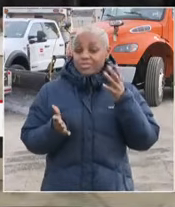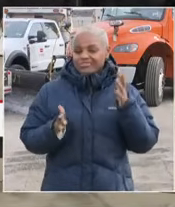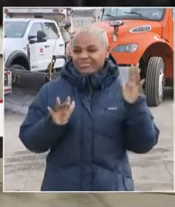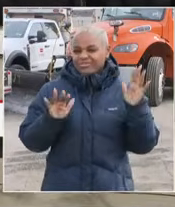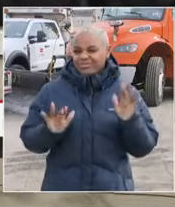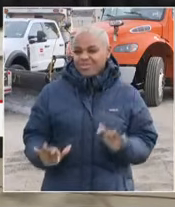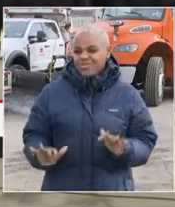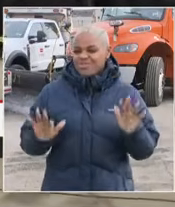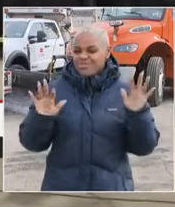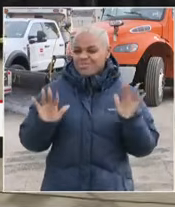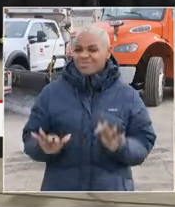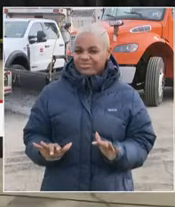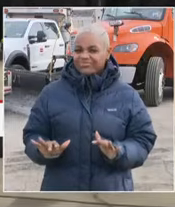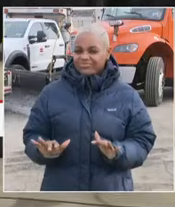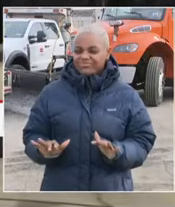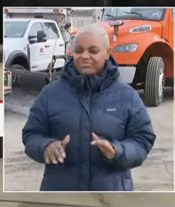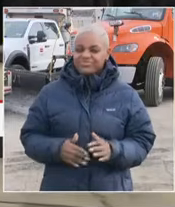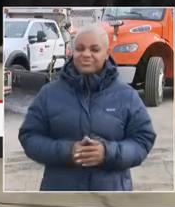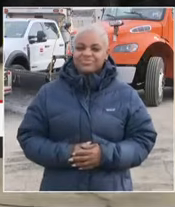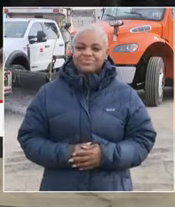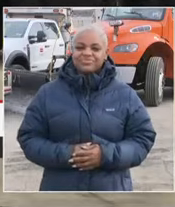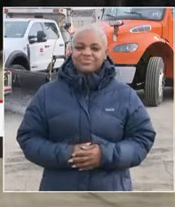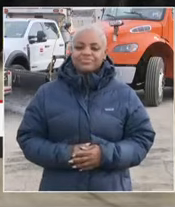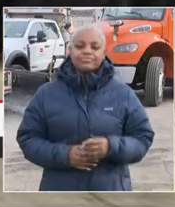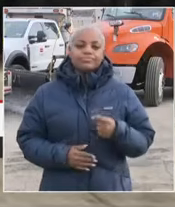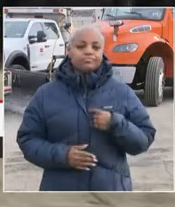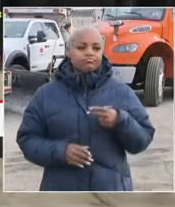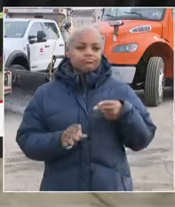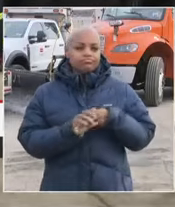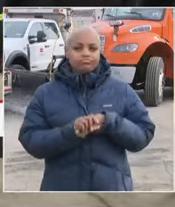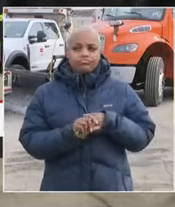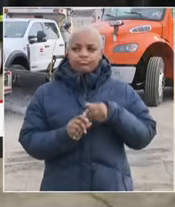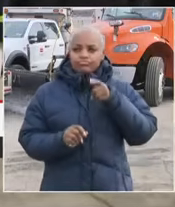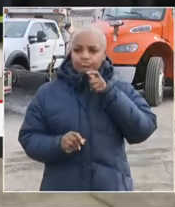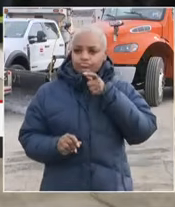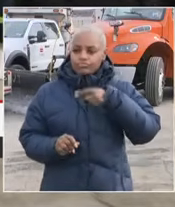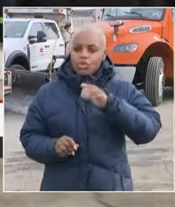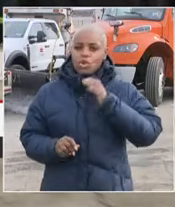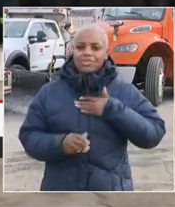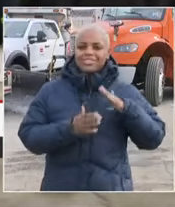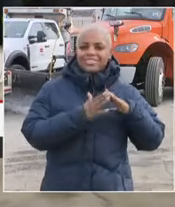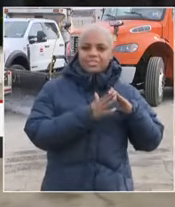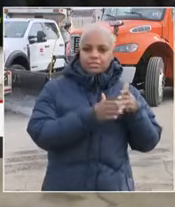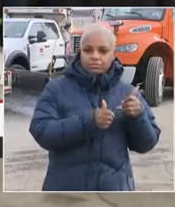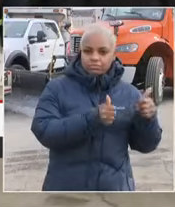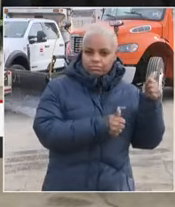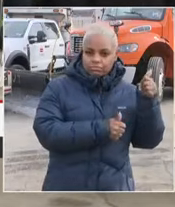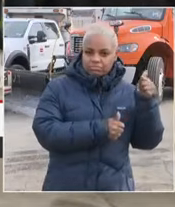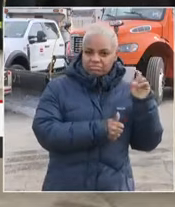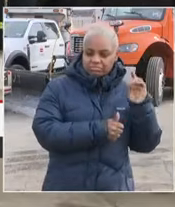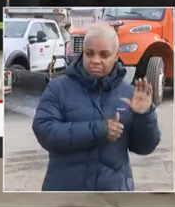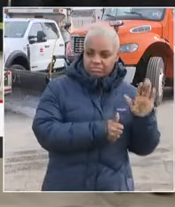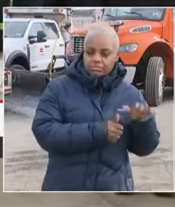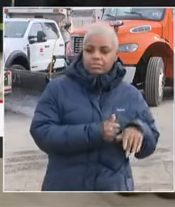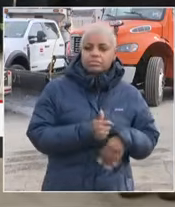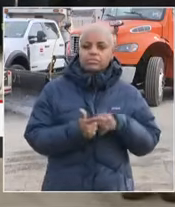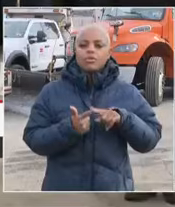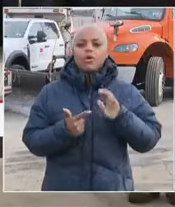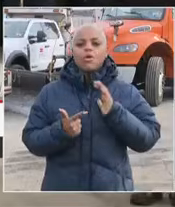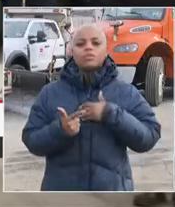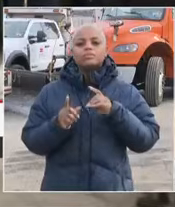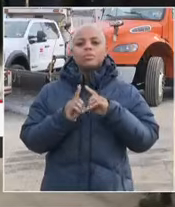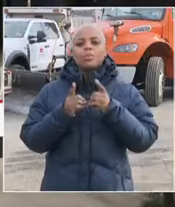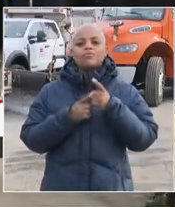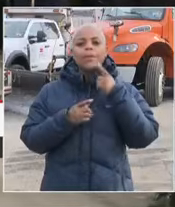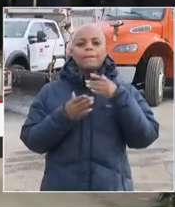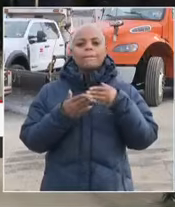am joined by the city administrator for D.C., the director of the Department of Public Works. I